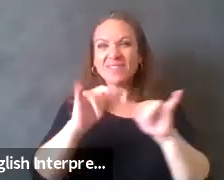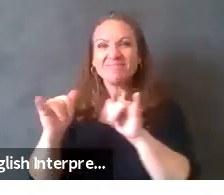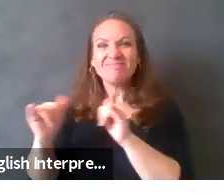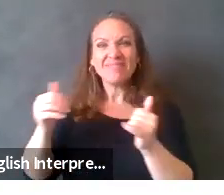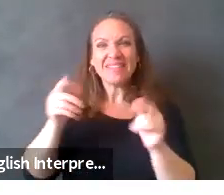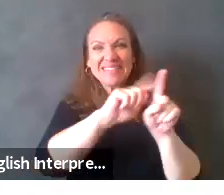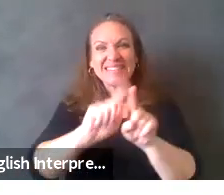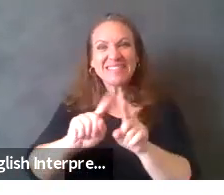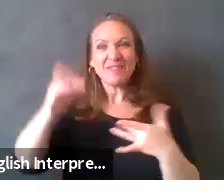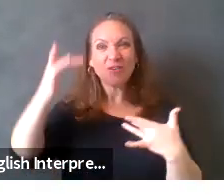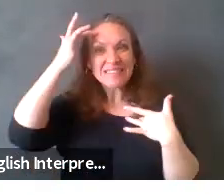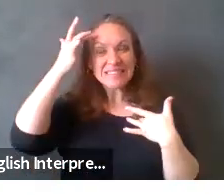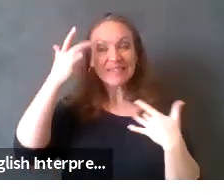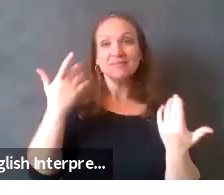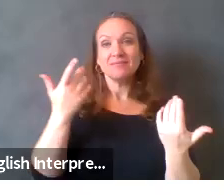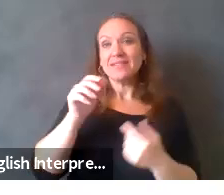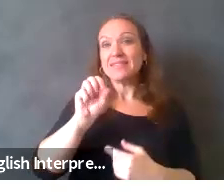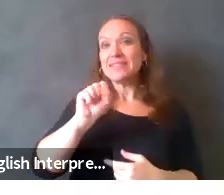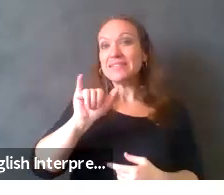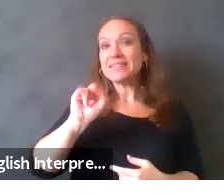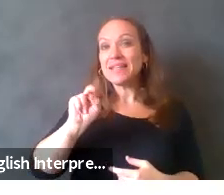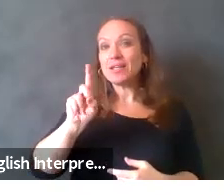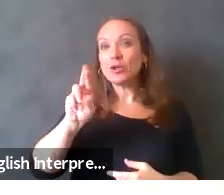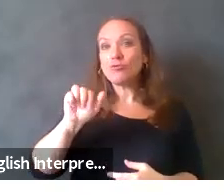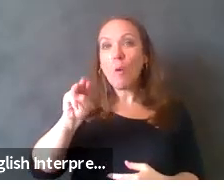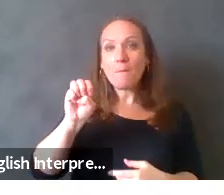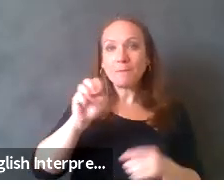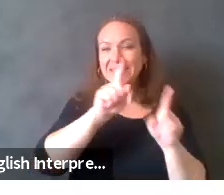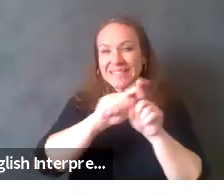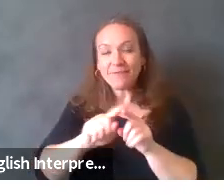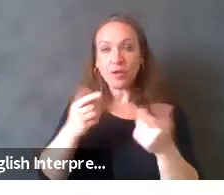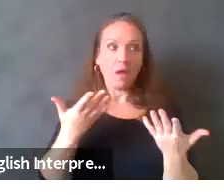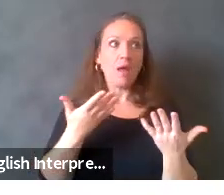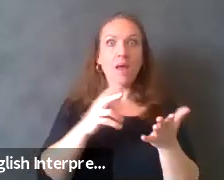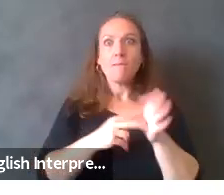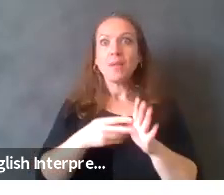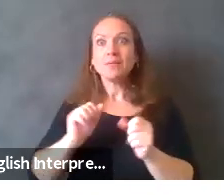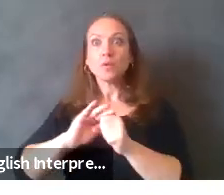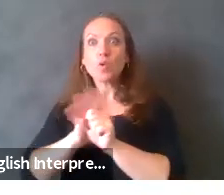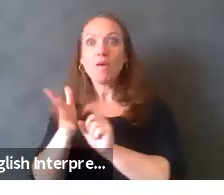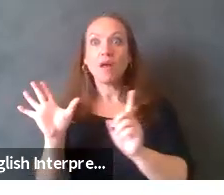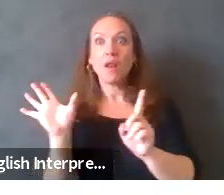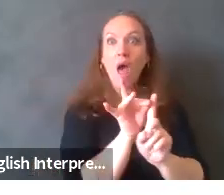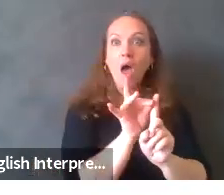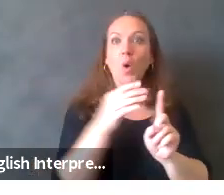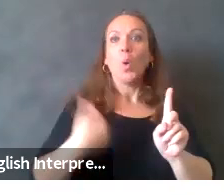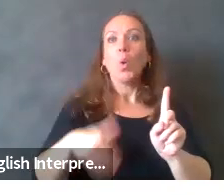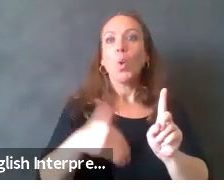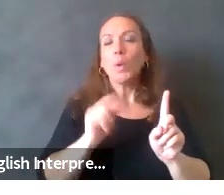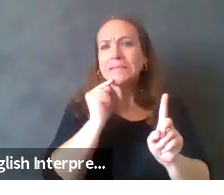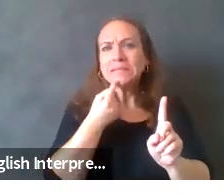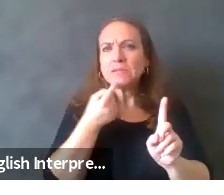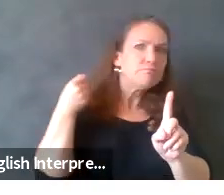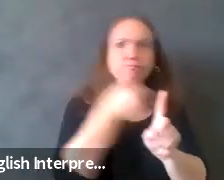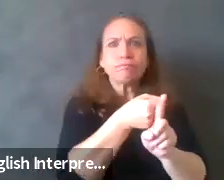risk for serious COVID infection disease process. So some are